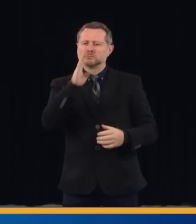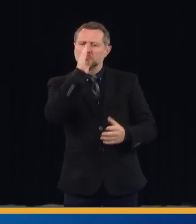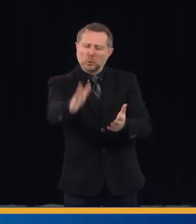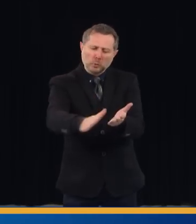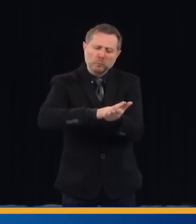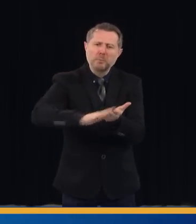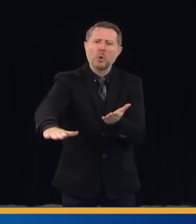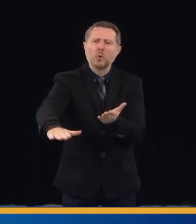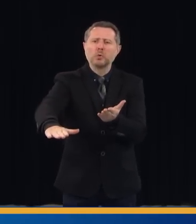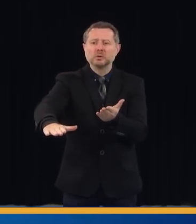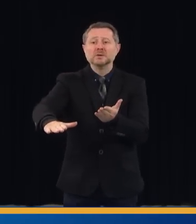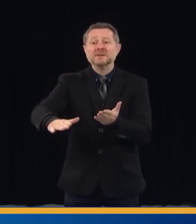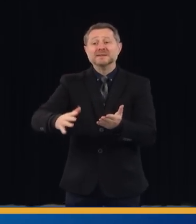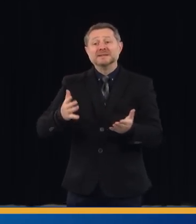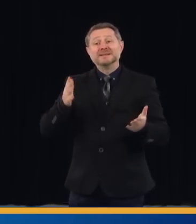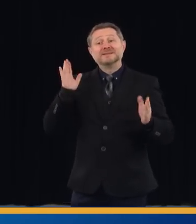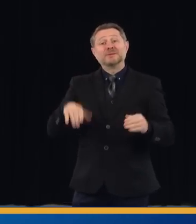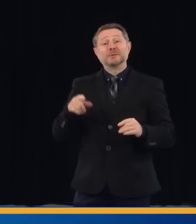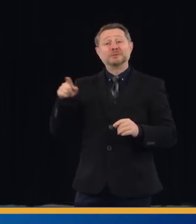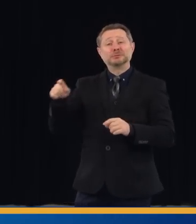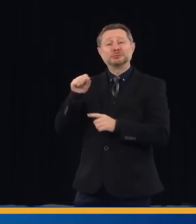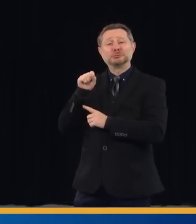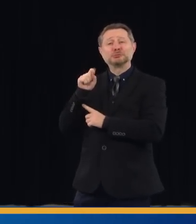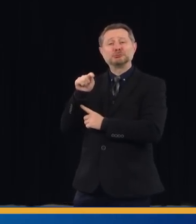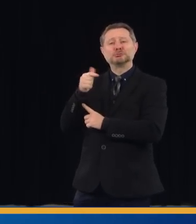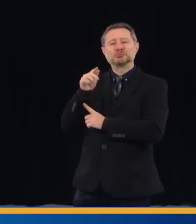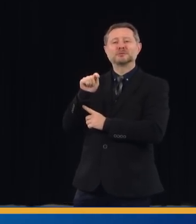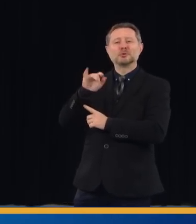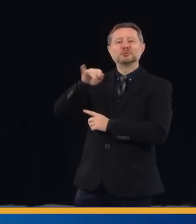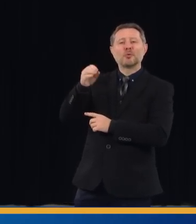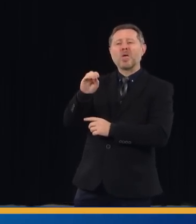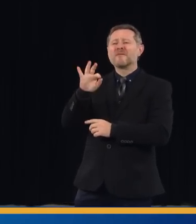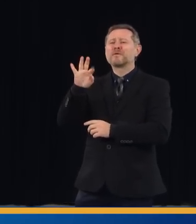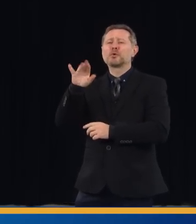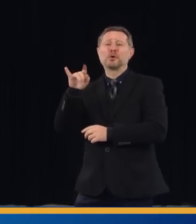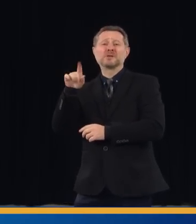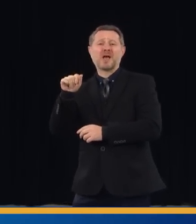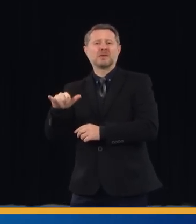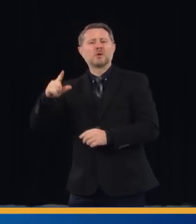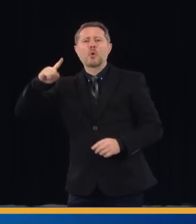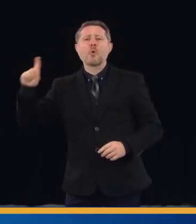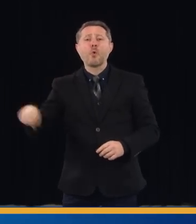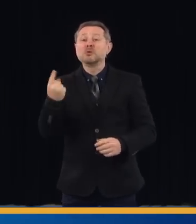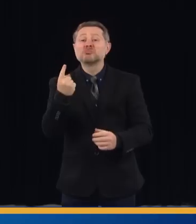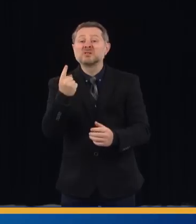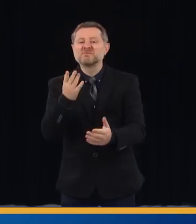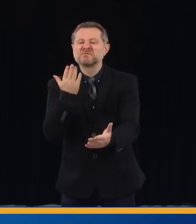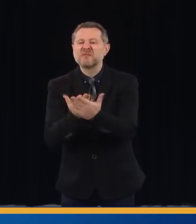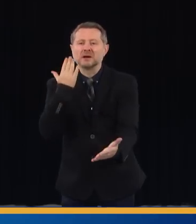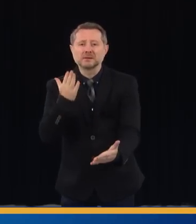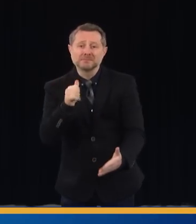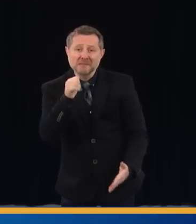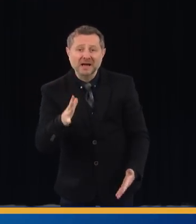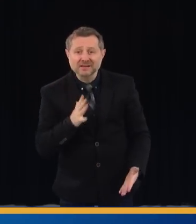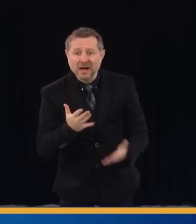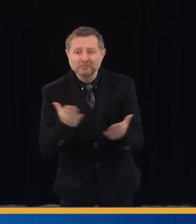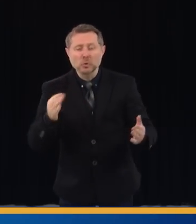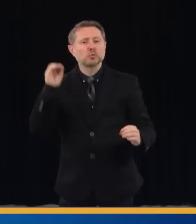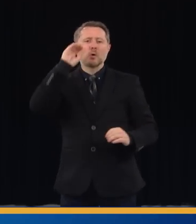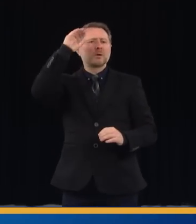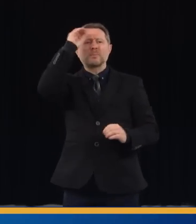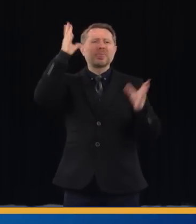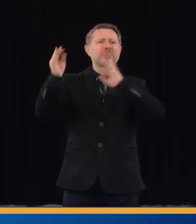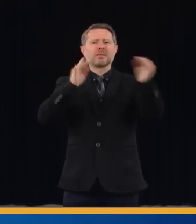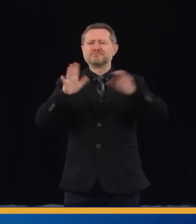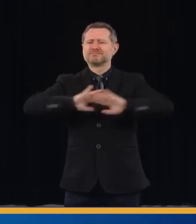Sergeant Joe Friday, just the facts, ma'am, just the facts. No opinion. There's something empowering to